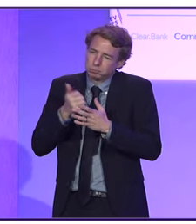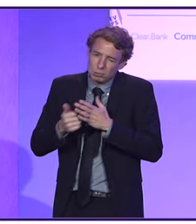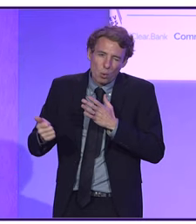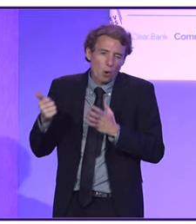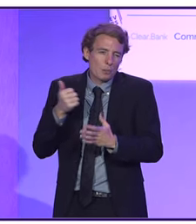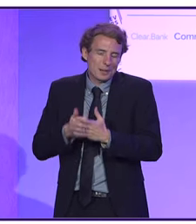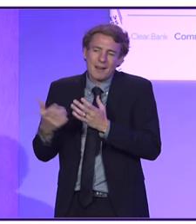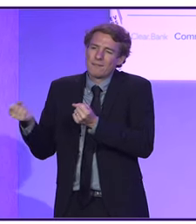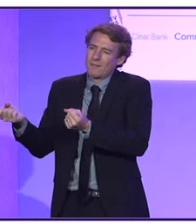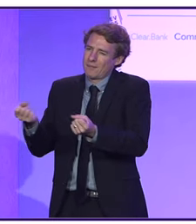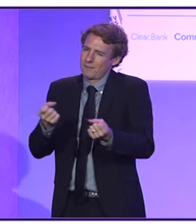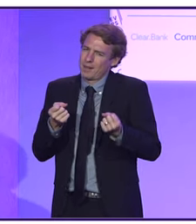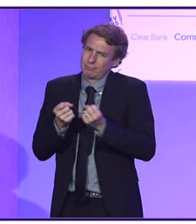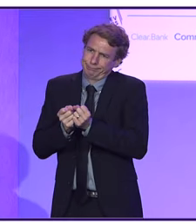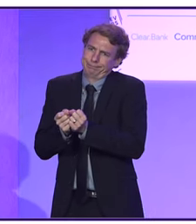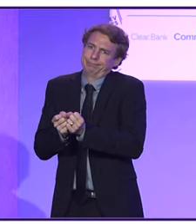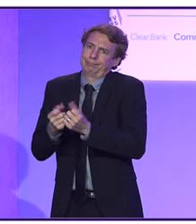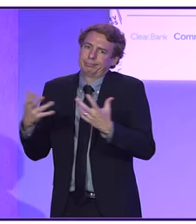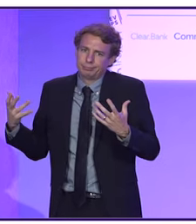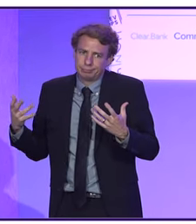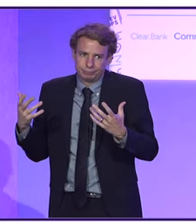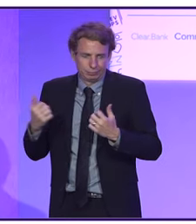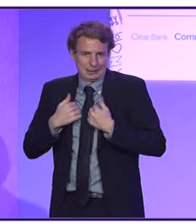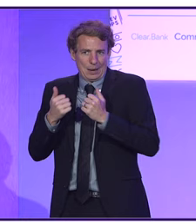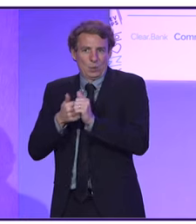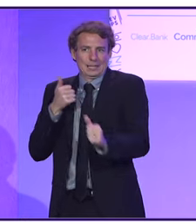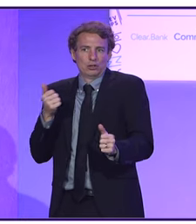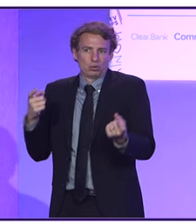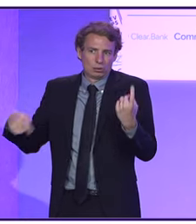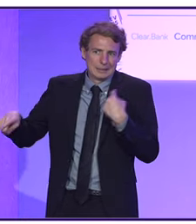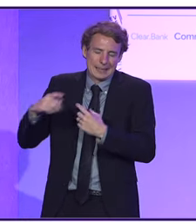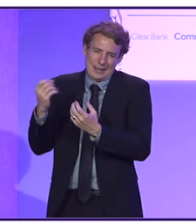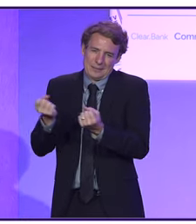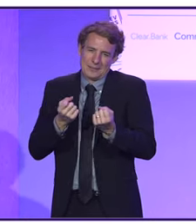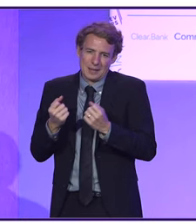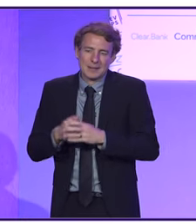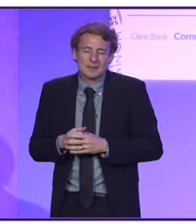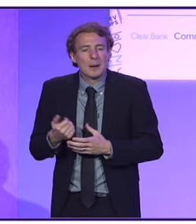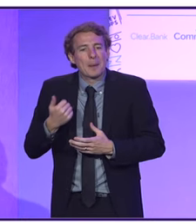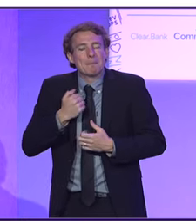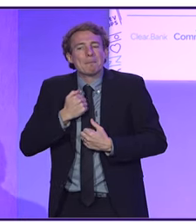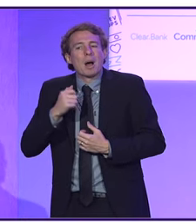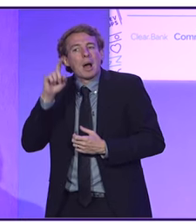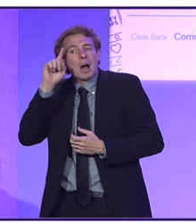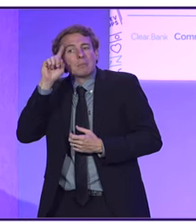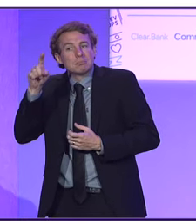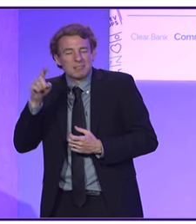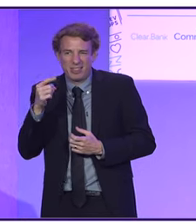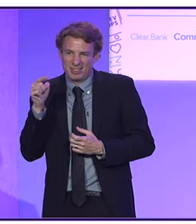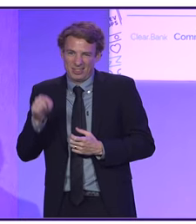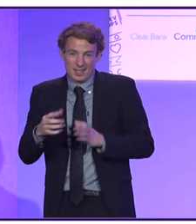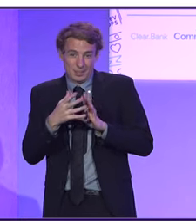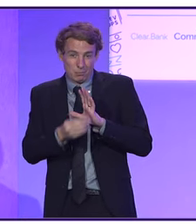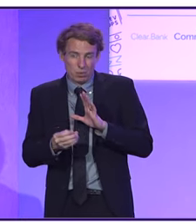data in the industry right now. I'm advocating that we leave this one by the wayside and move on. And we kind of try